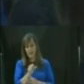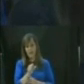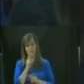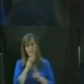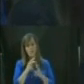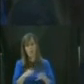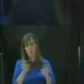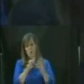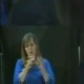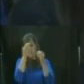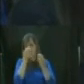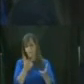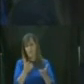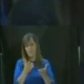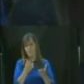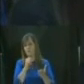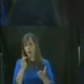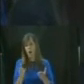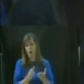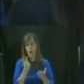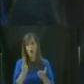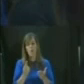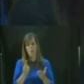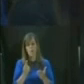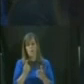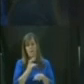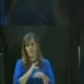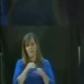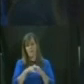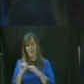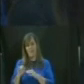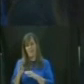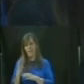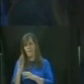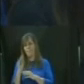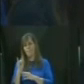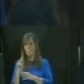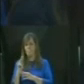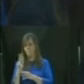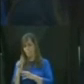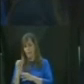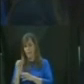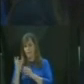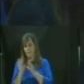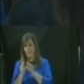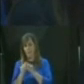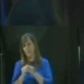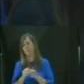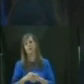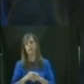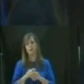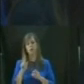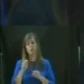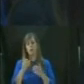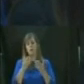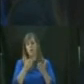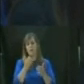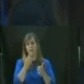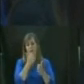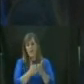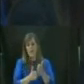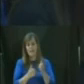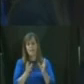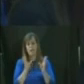critical information that's not always available in meeting minutes, a representative of the Board of Education should be present at each of these meetings to